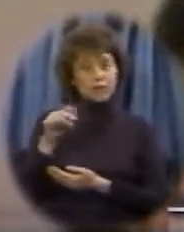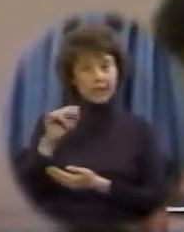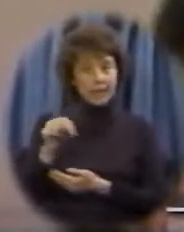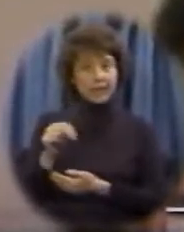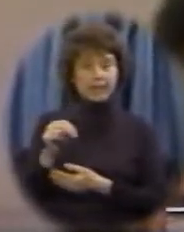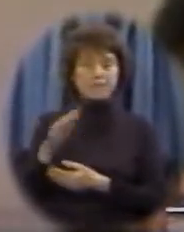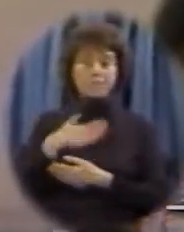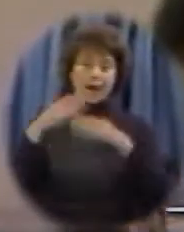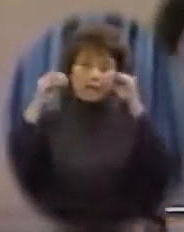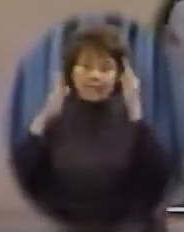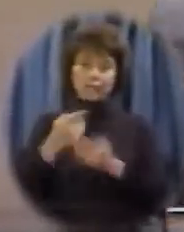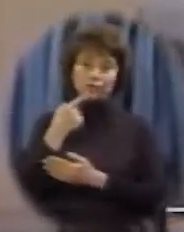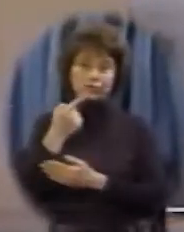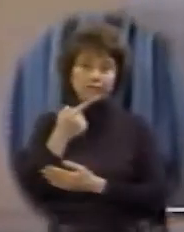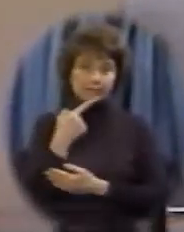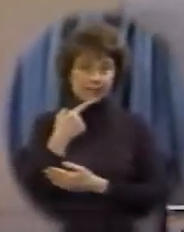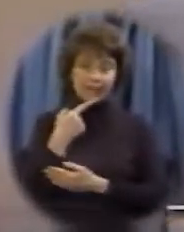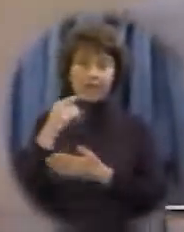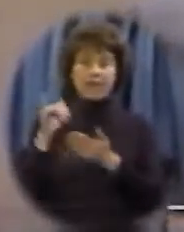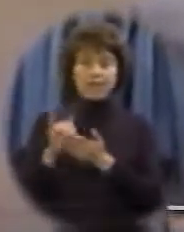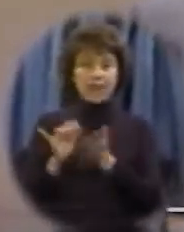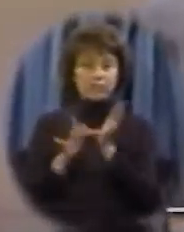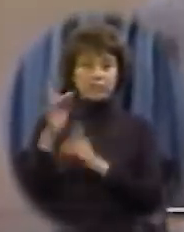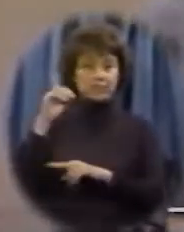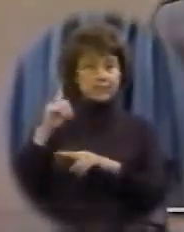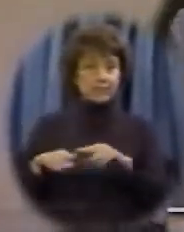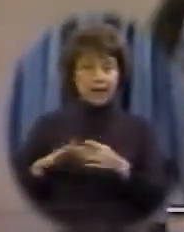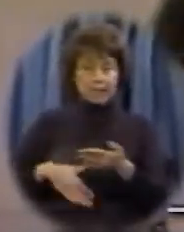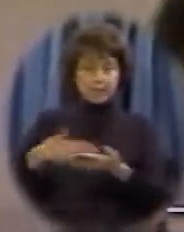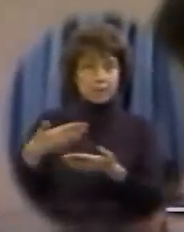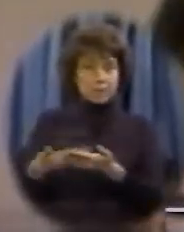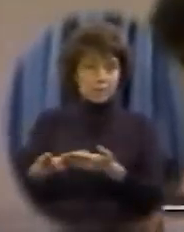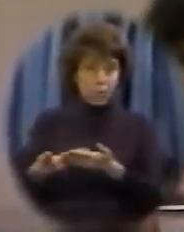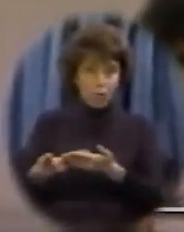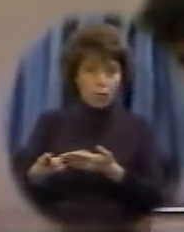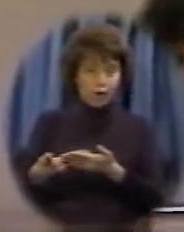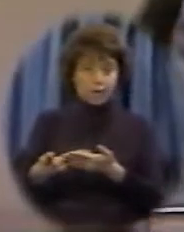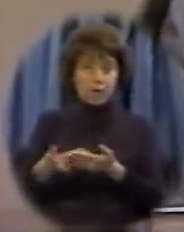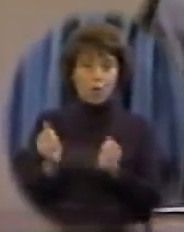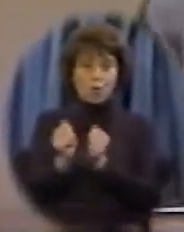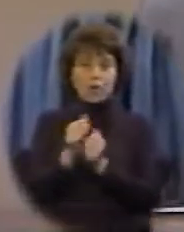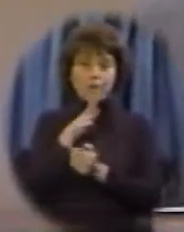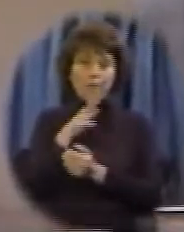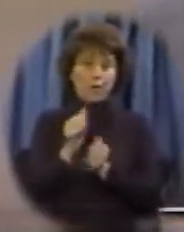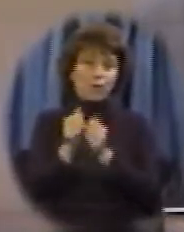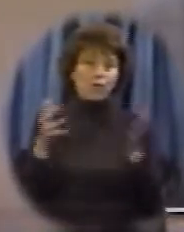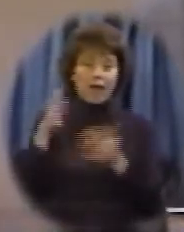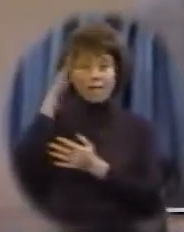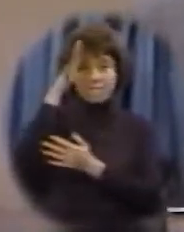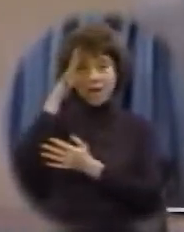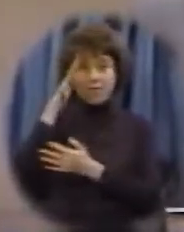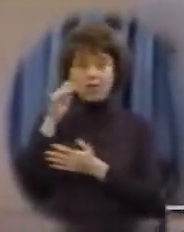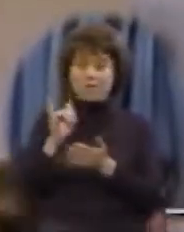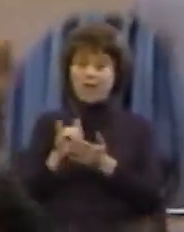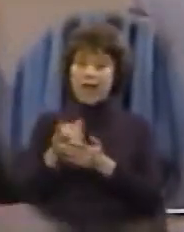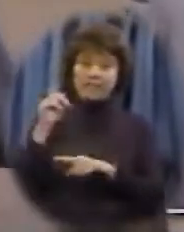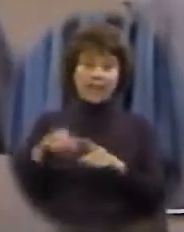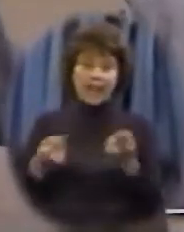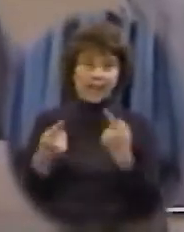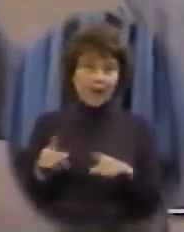of a human mother without a human father. That was a biological impossibility. I said, well, ring-a-ding-ling. I